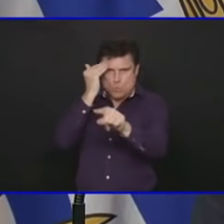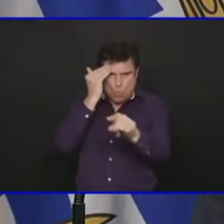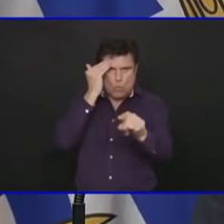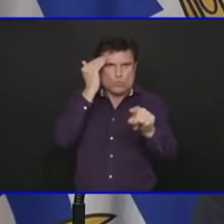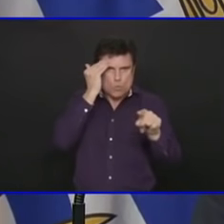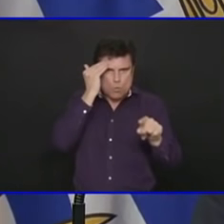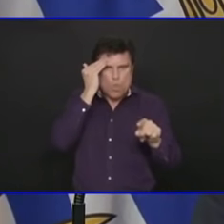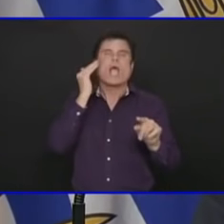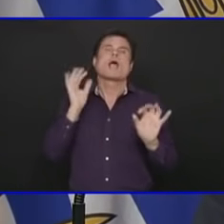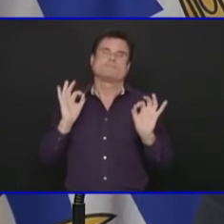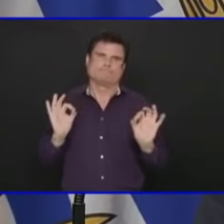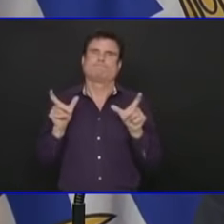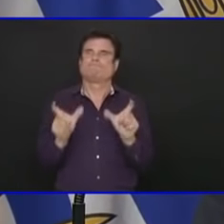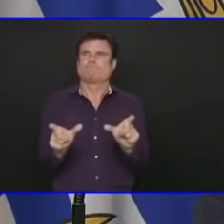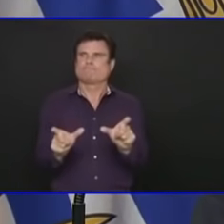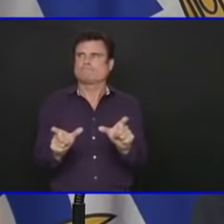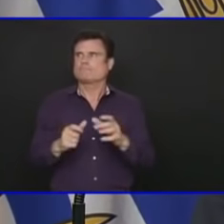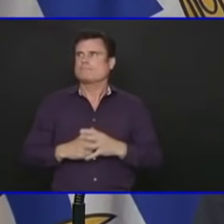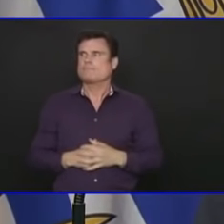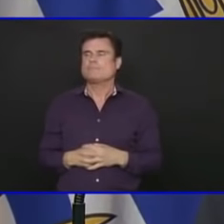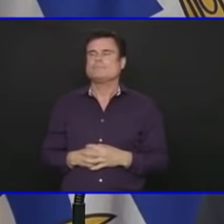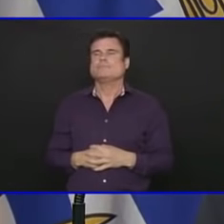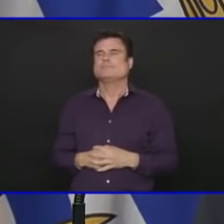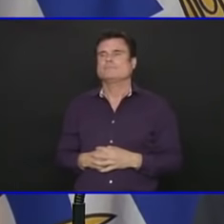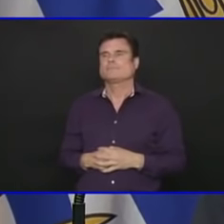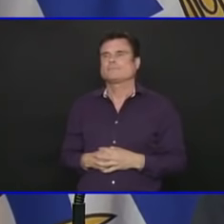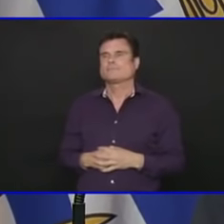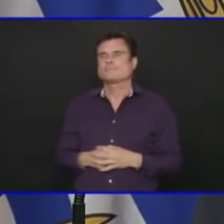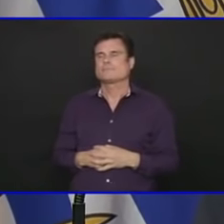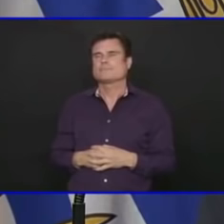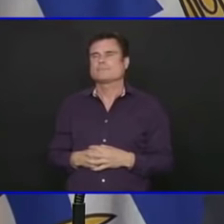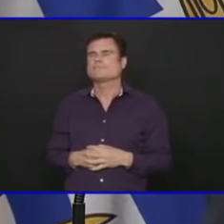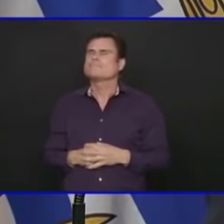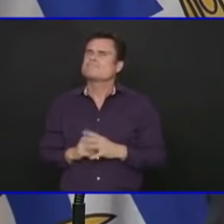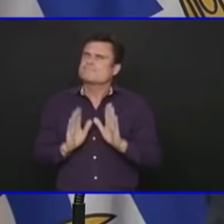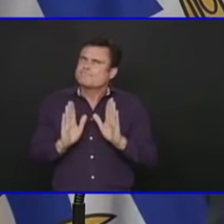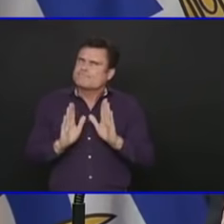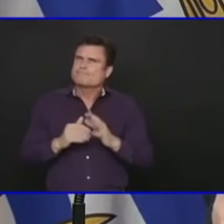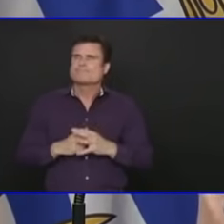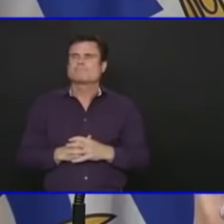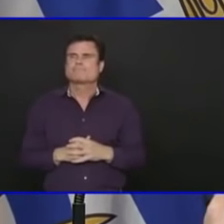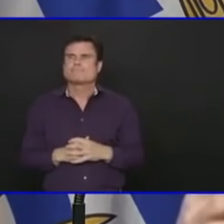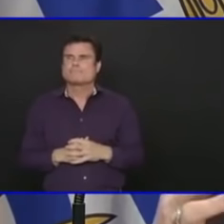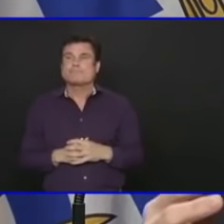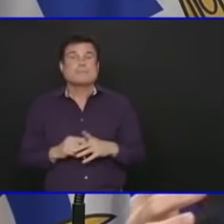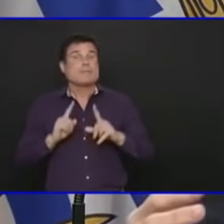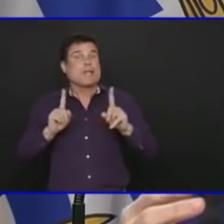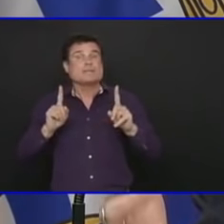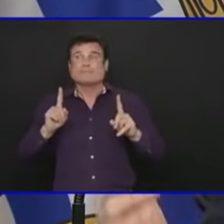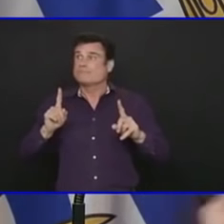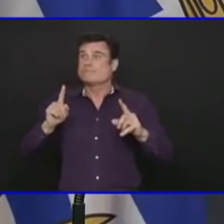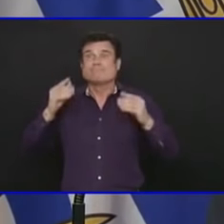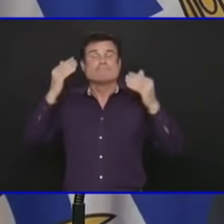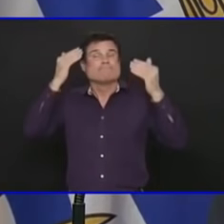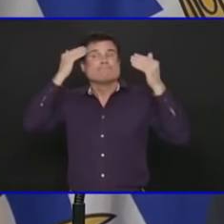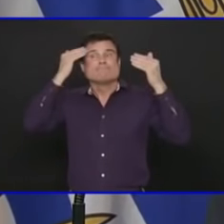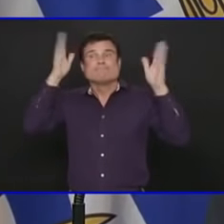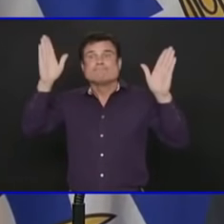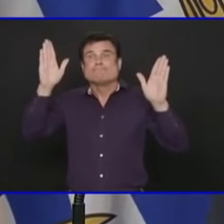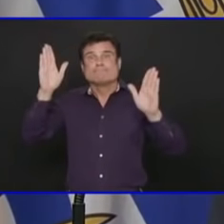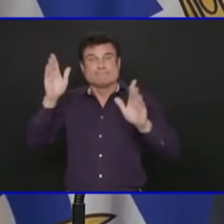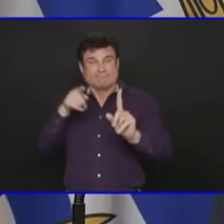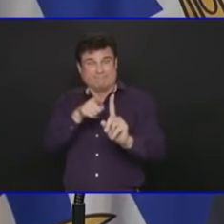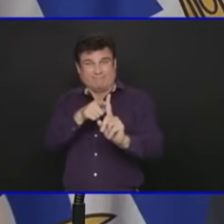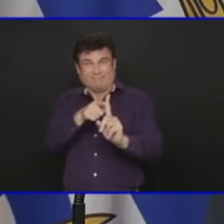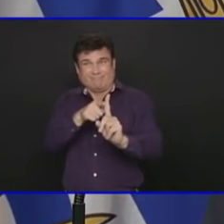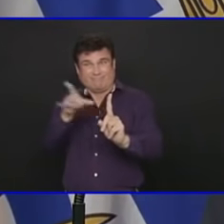but it would be really nice to be able to go into the summer confident that the measures that we're taking are continuing